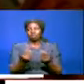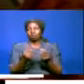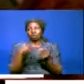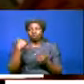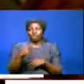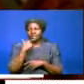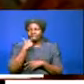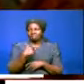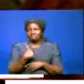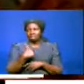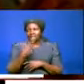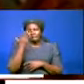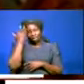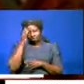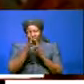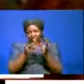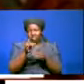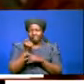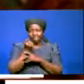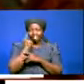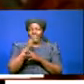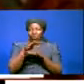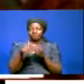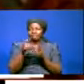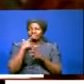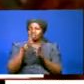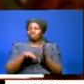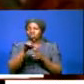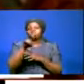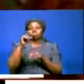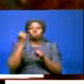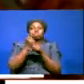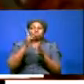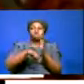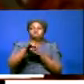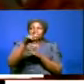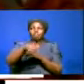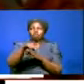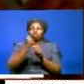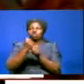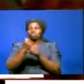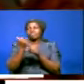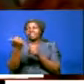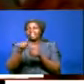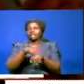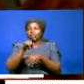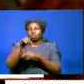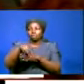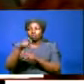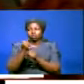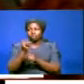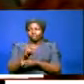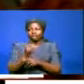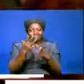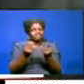time, I don't know if they even realize this, all they said is just do what you're supposed to do when you're supposed to do it. It's that simple. And that's